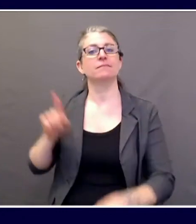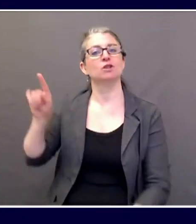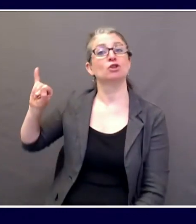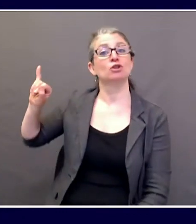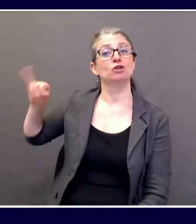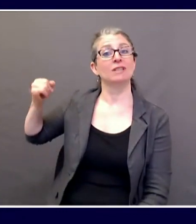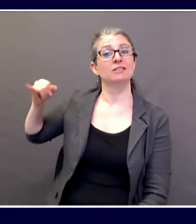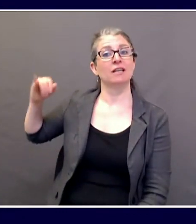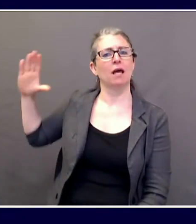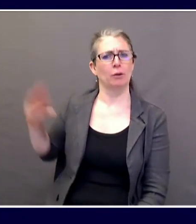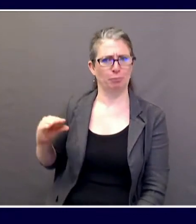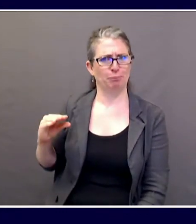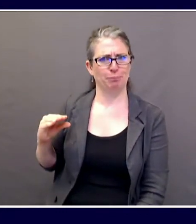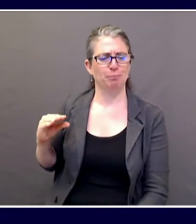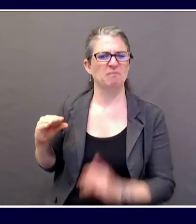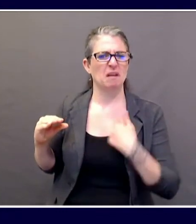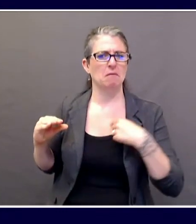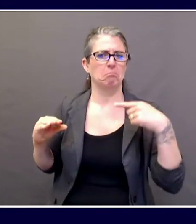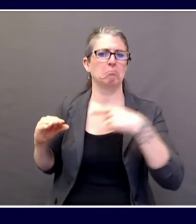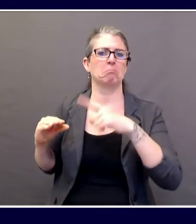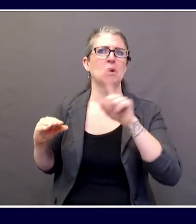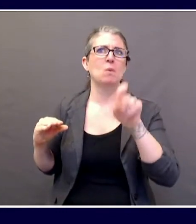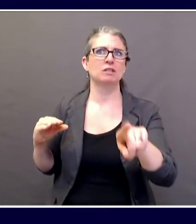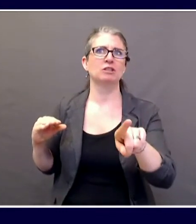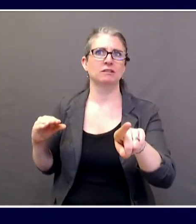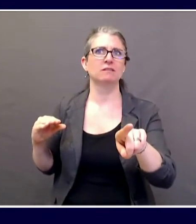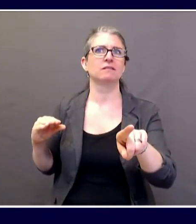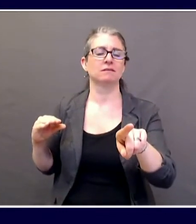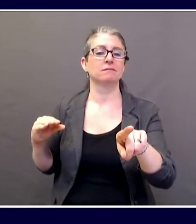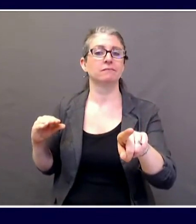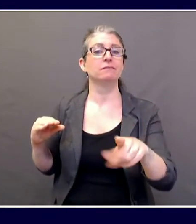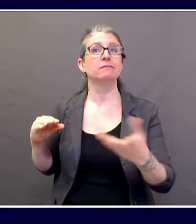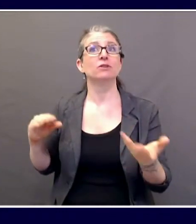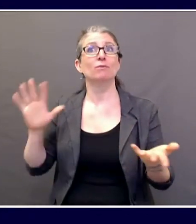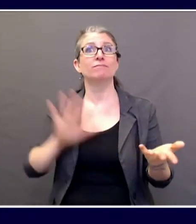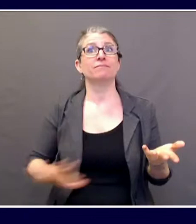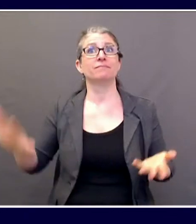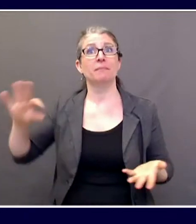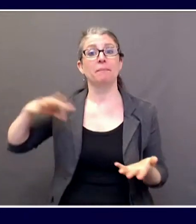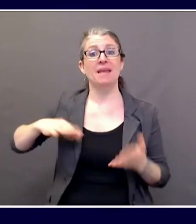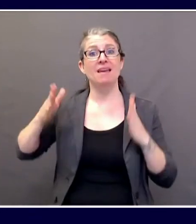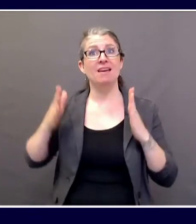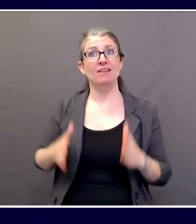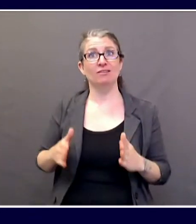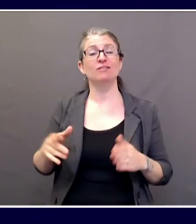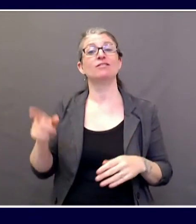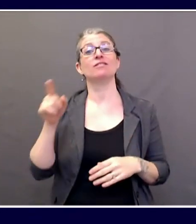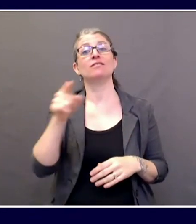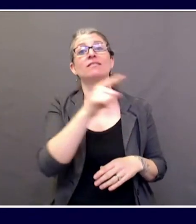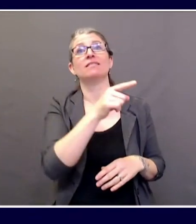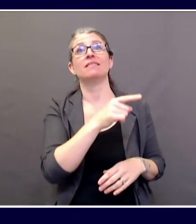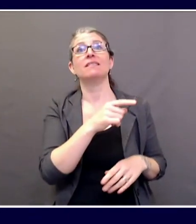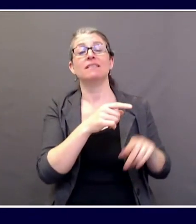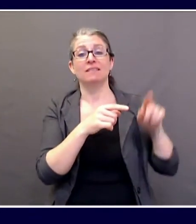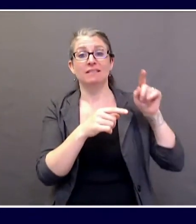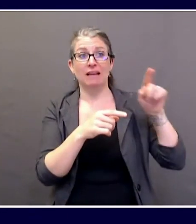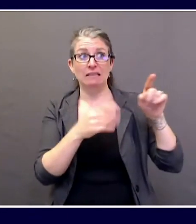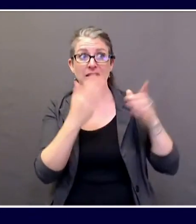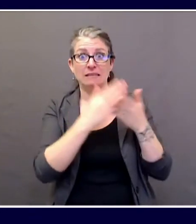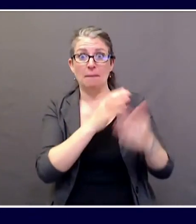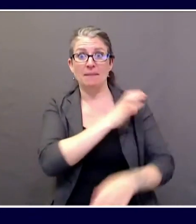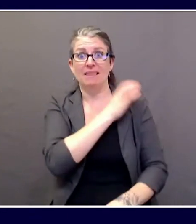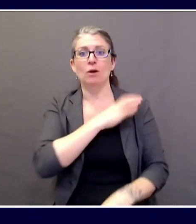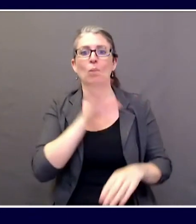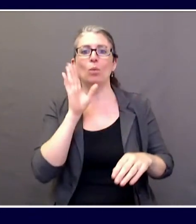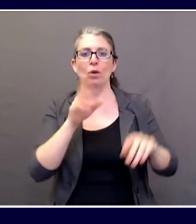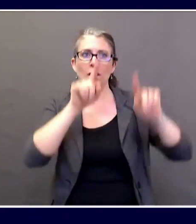Mainers who have signed up for clinics where they know that they're getting the J&J vaccine, should they be concerned that their appointments may now be canceled, and